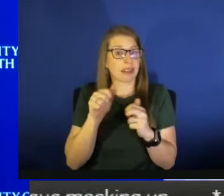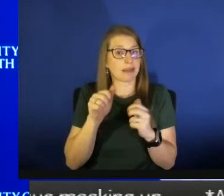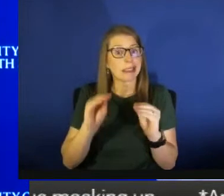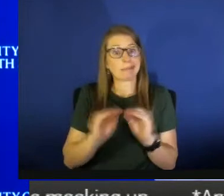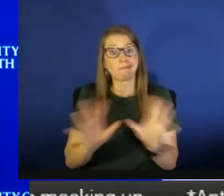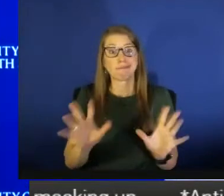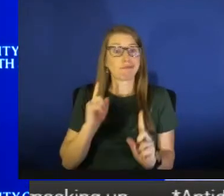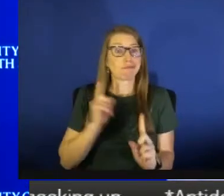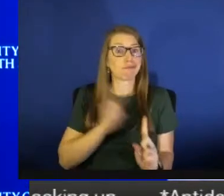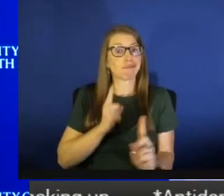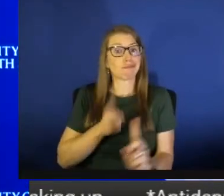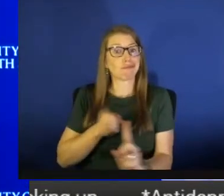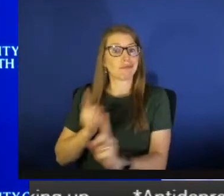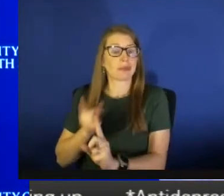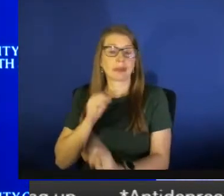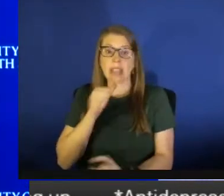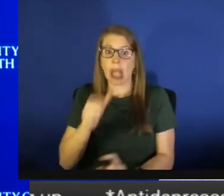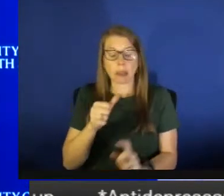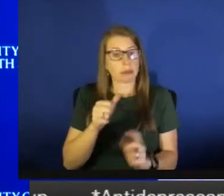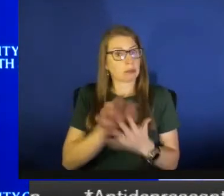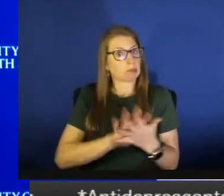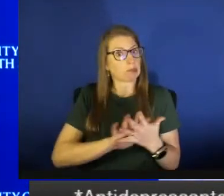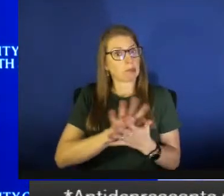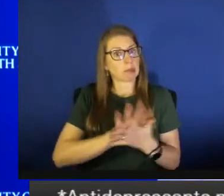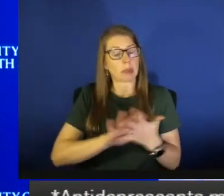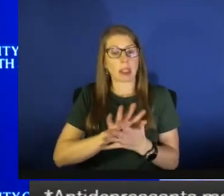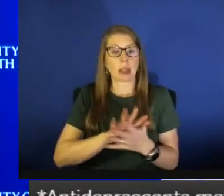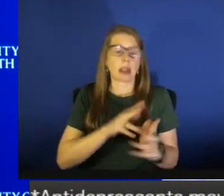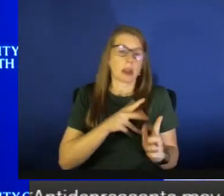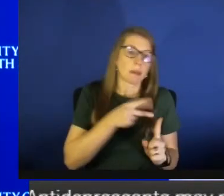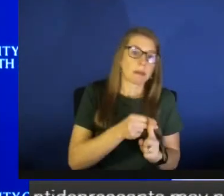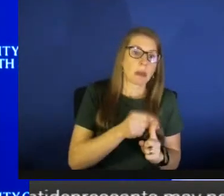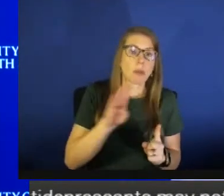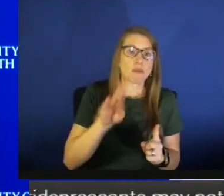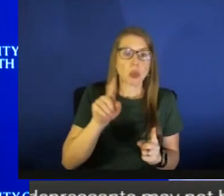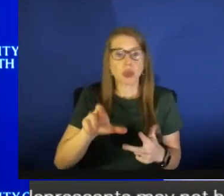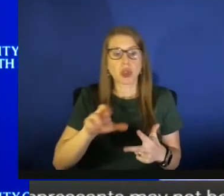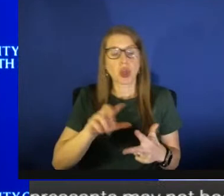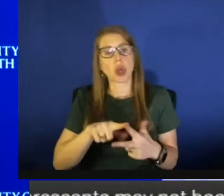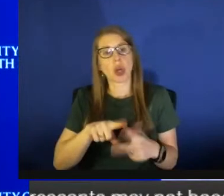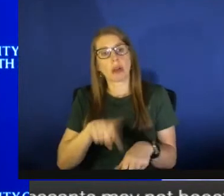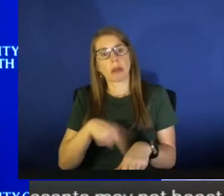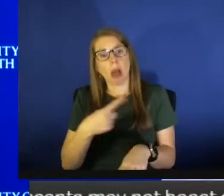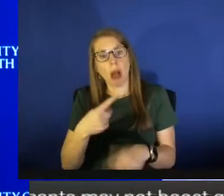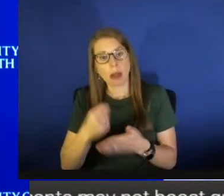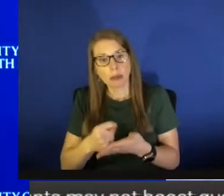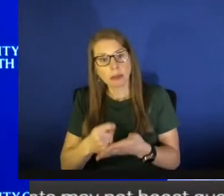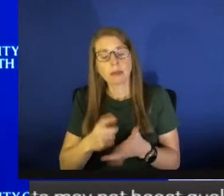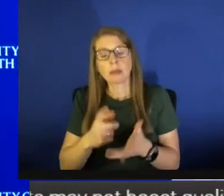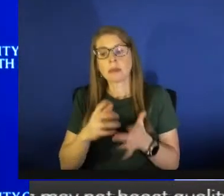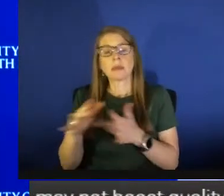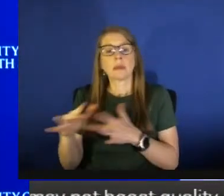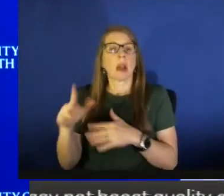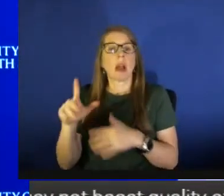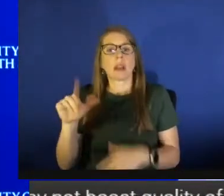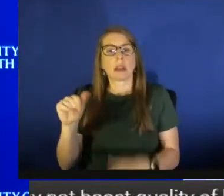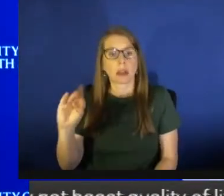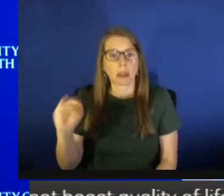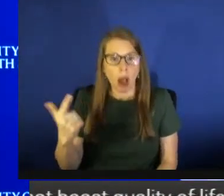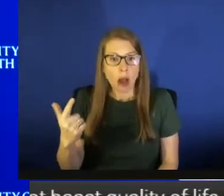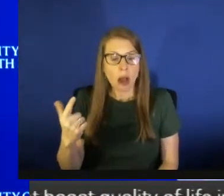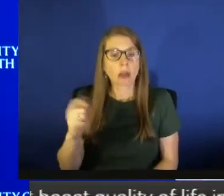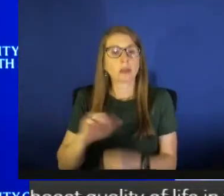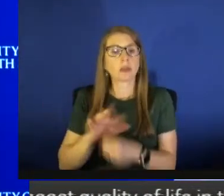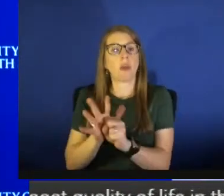boosters or therapies, long COVID. Any of those issues are complex. And so it's really taken a